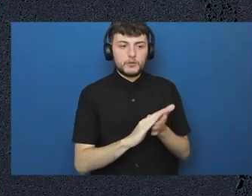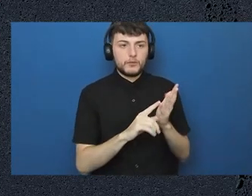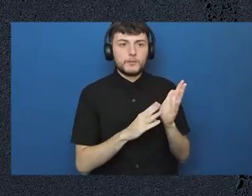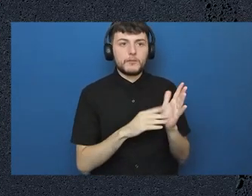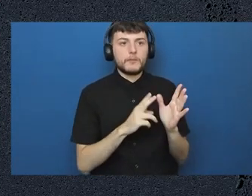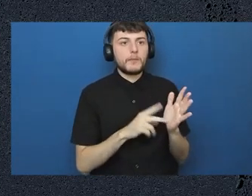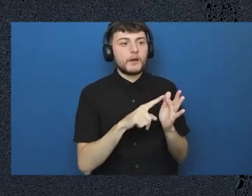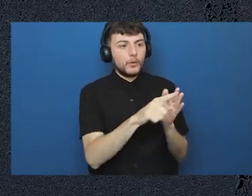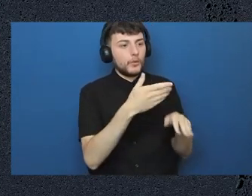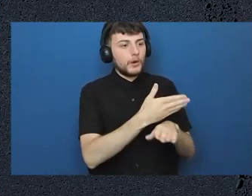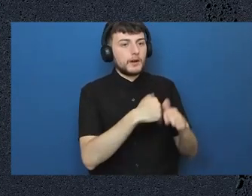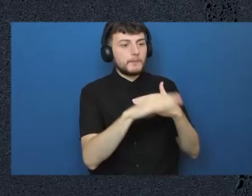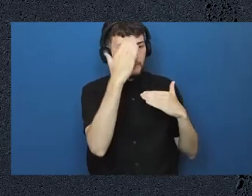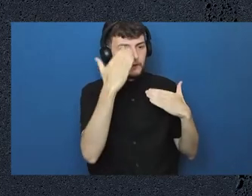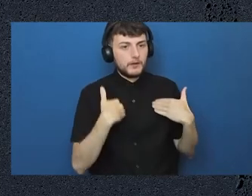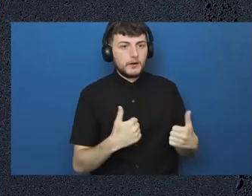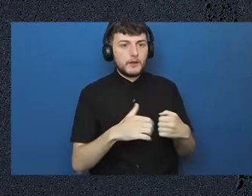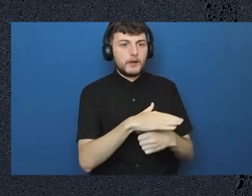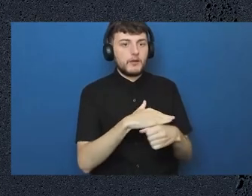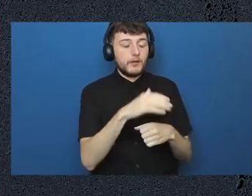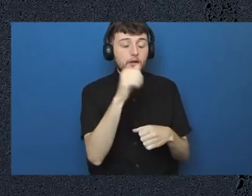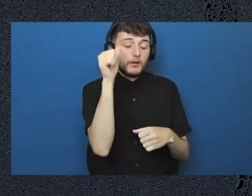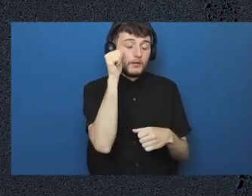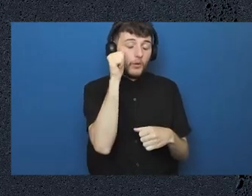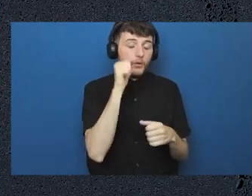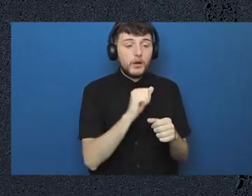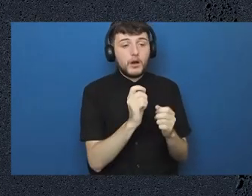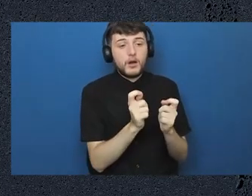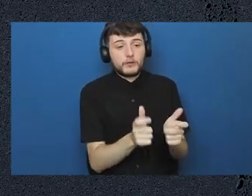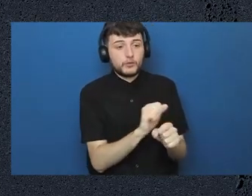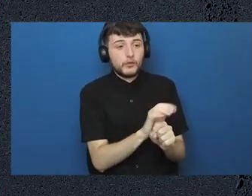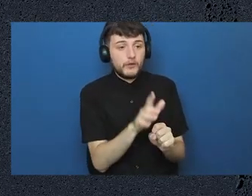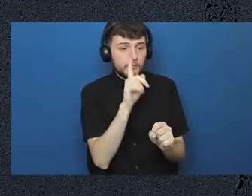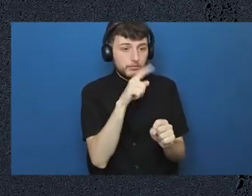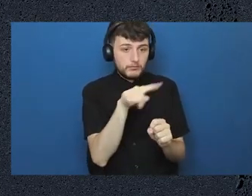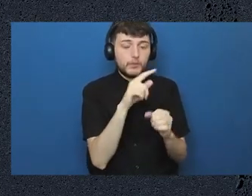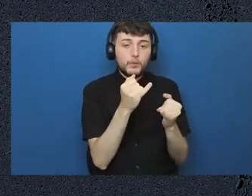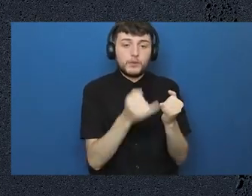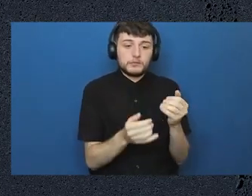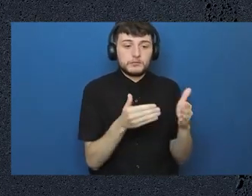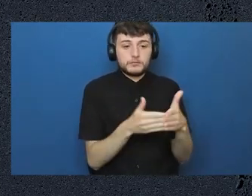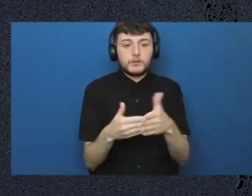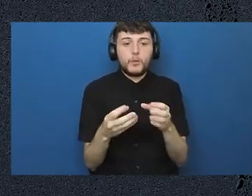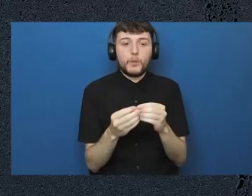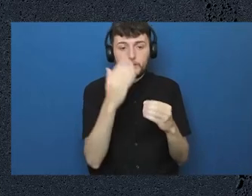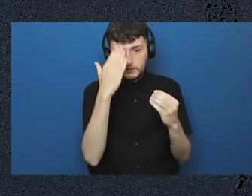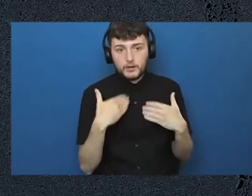COVID, people's mental health has really been very challenged. So humanity is so vital at